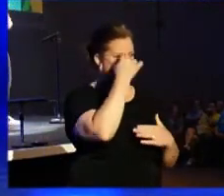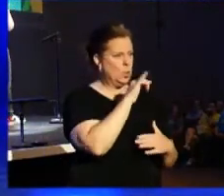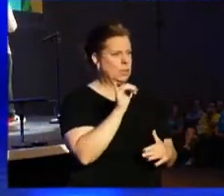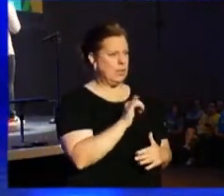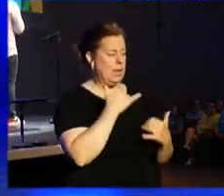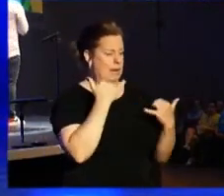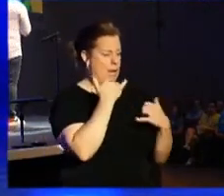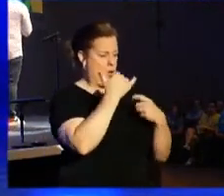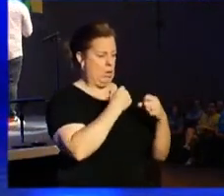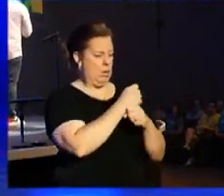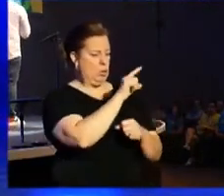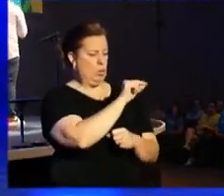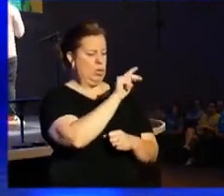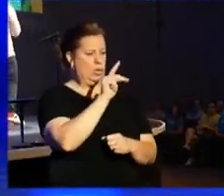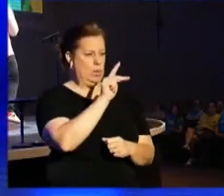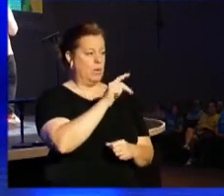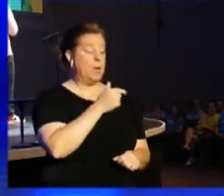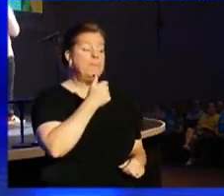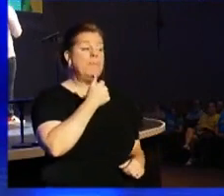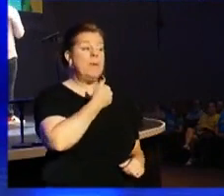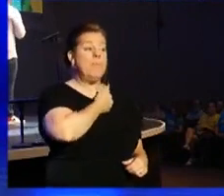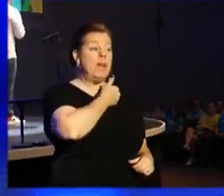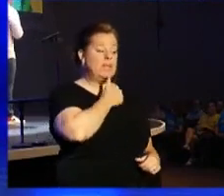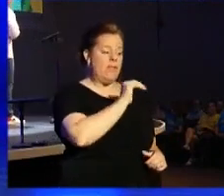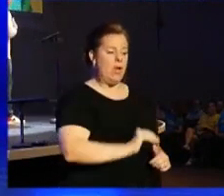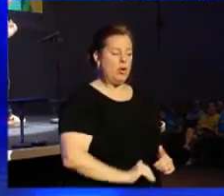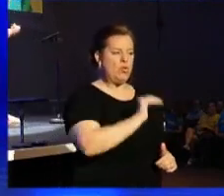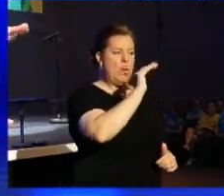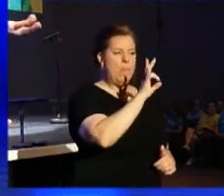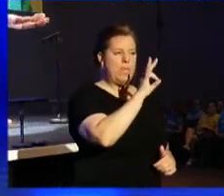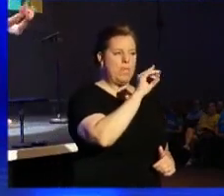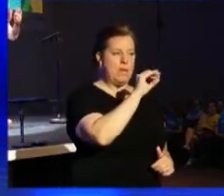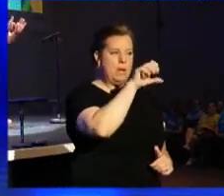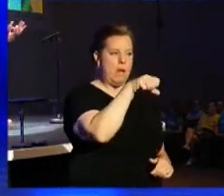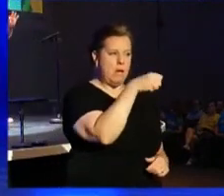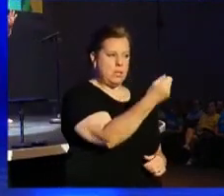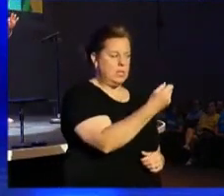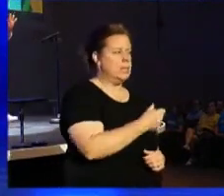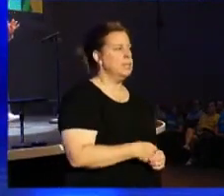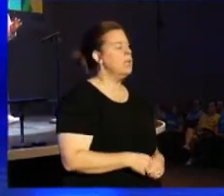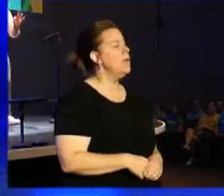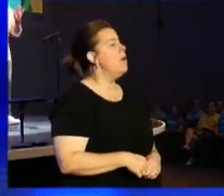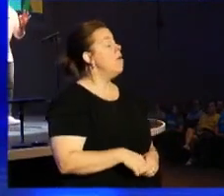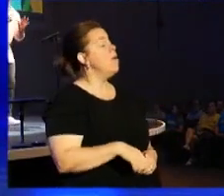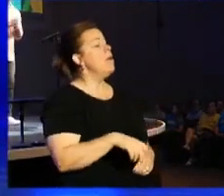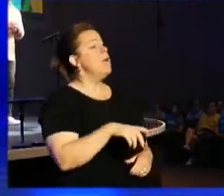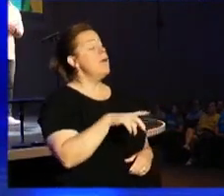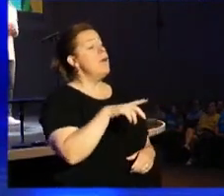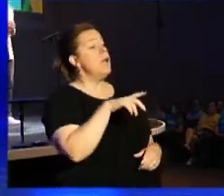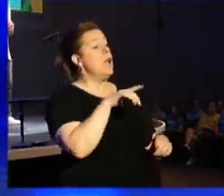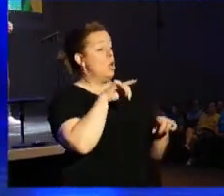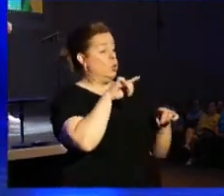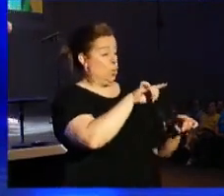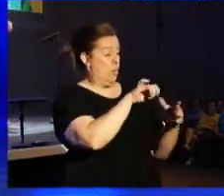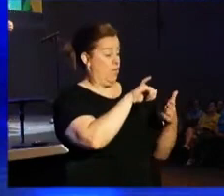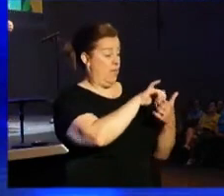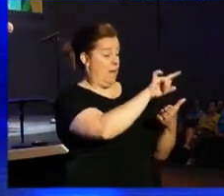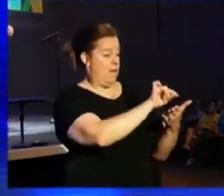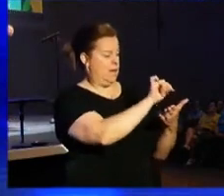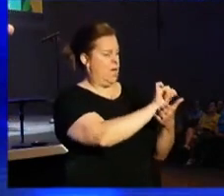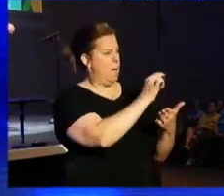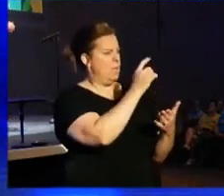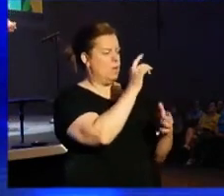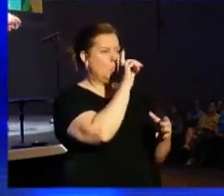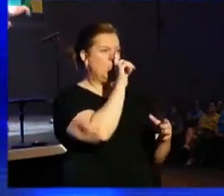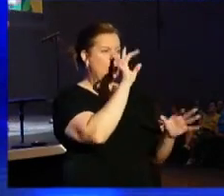2023. Because I grew up in the 90s. And in the 90s, there was a very clear definition of what kindness was. How many of you